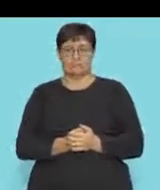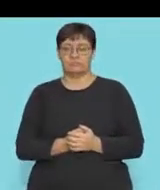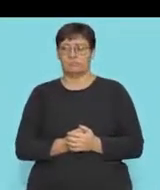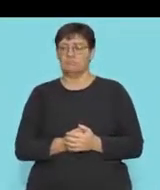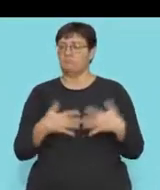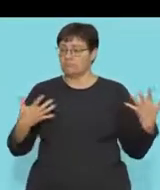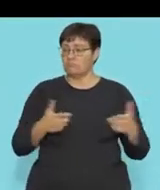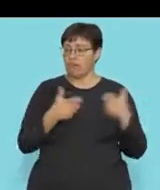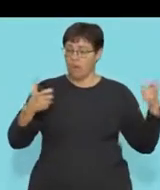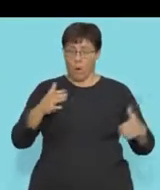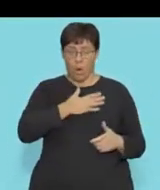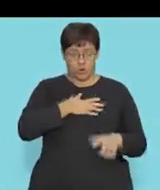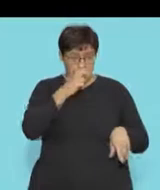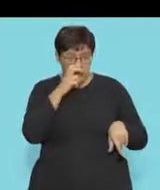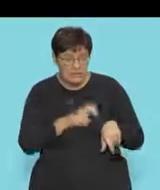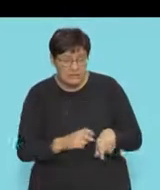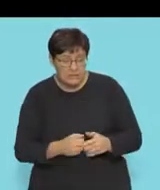is it a large amount of oxygen,